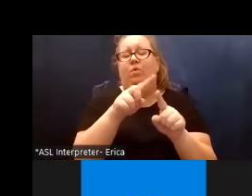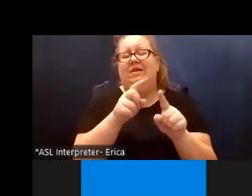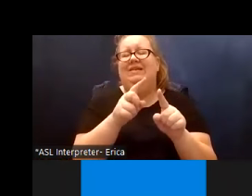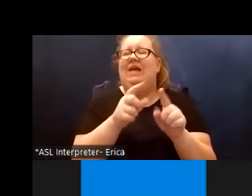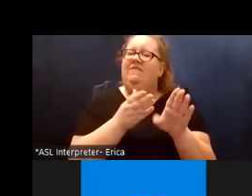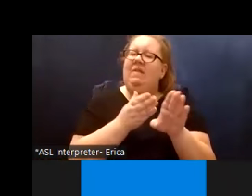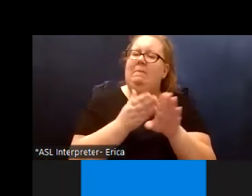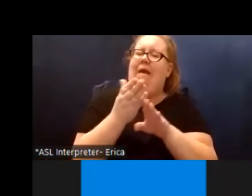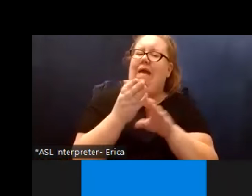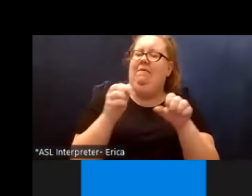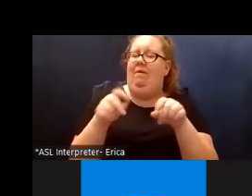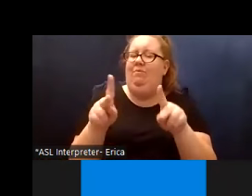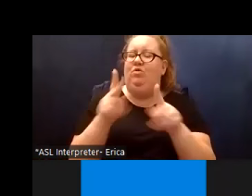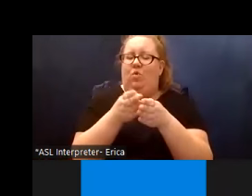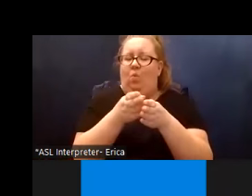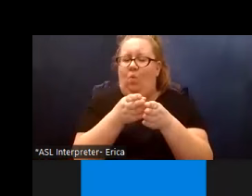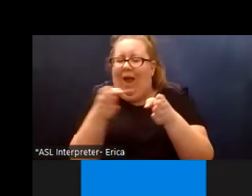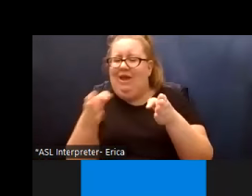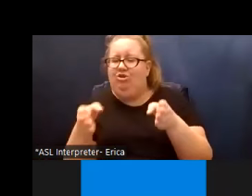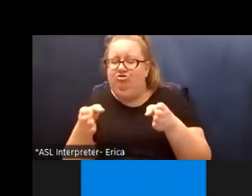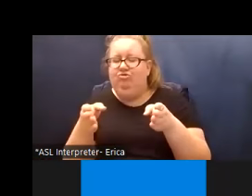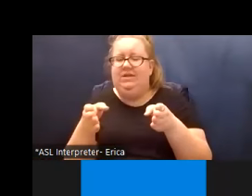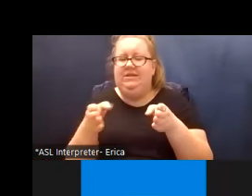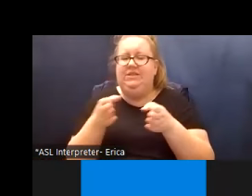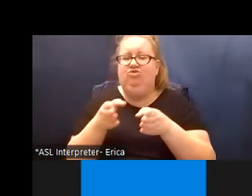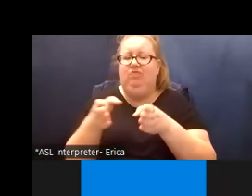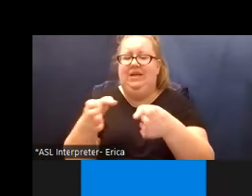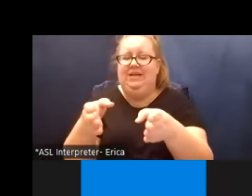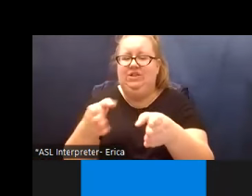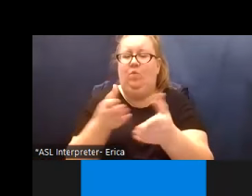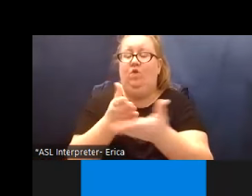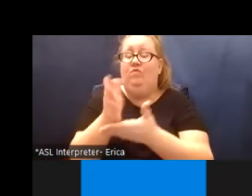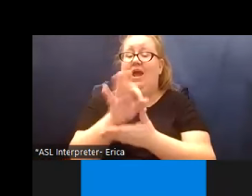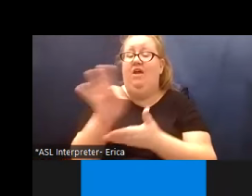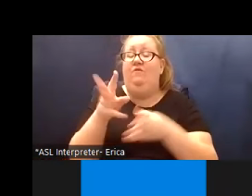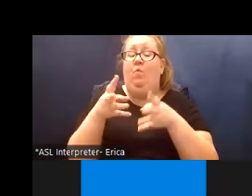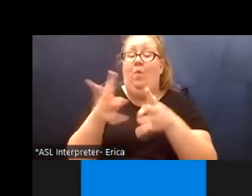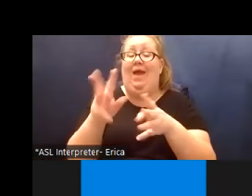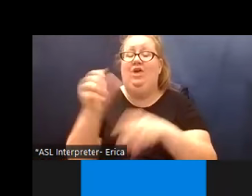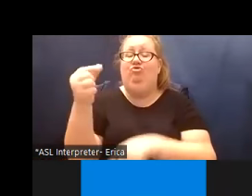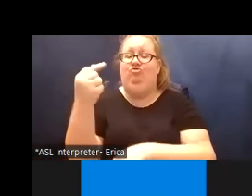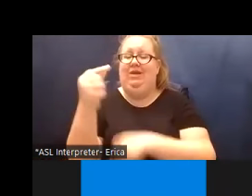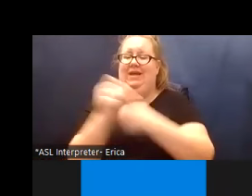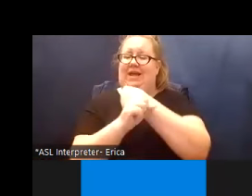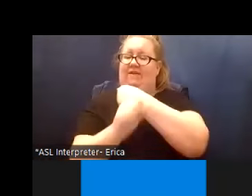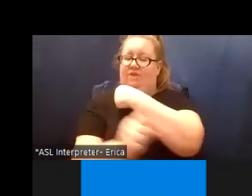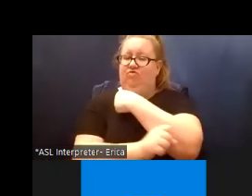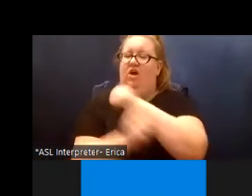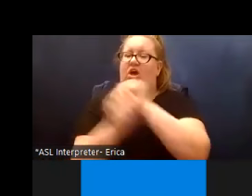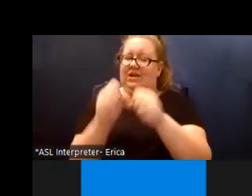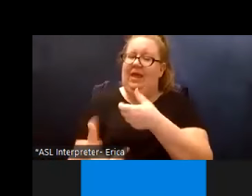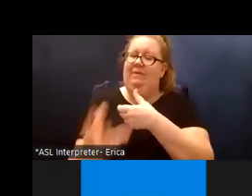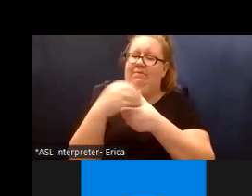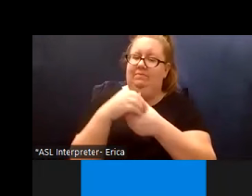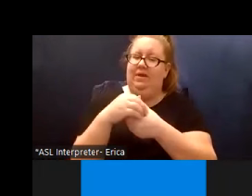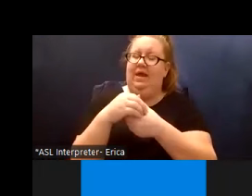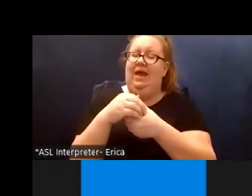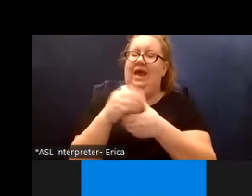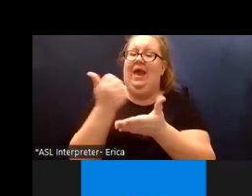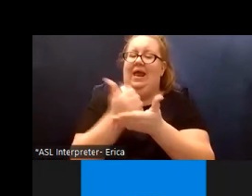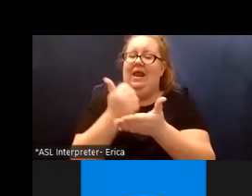on wider streets, et cetera, where right-of-way green infrastructure can be introduced and help more localized flooding.